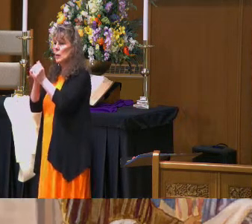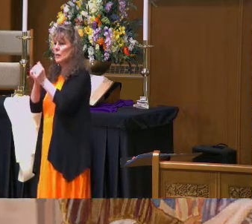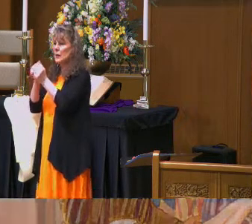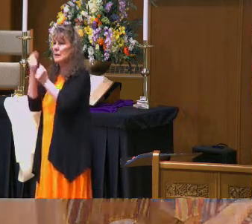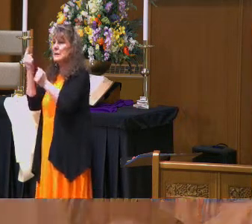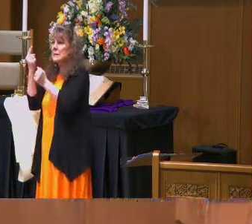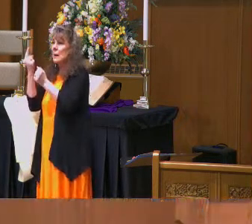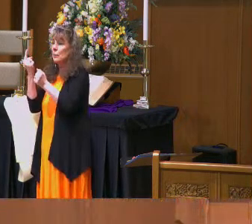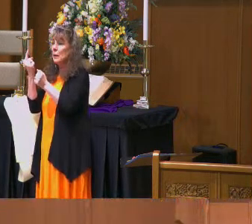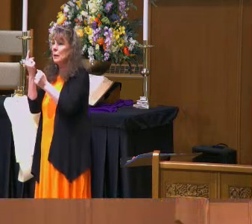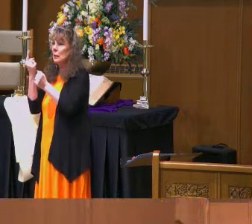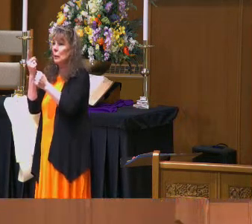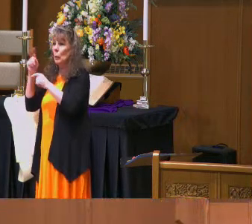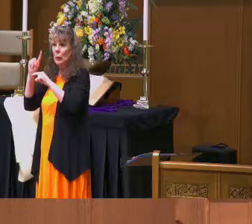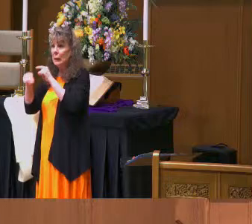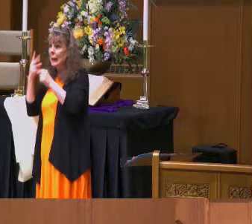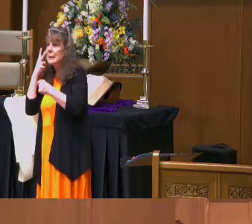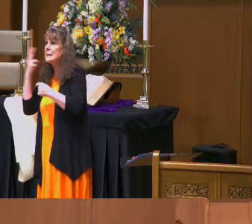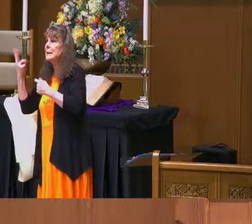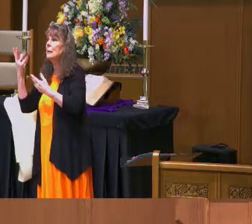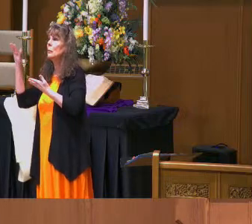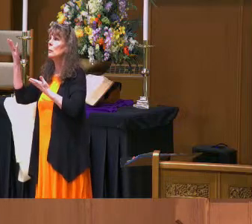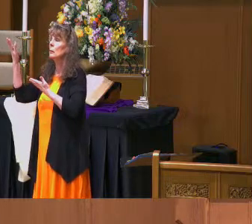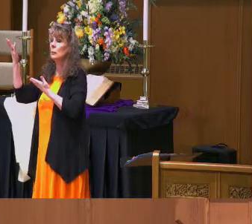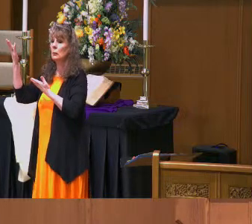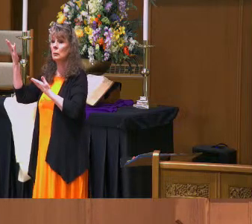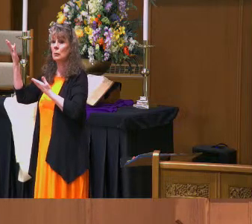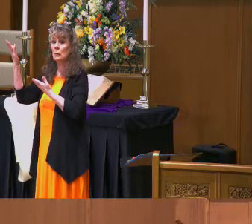absolutely invisible entity.